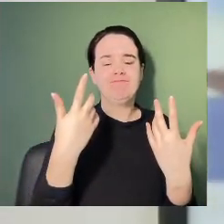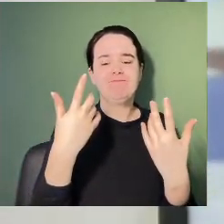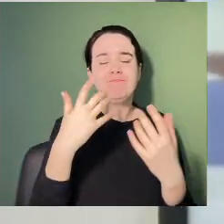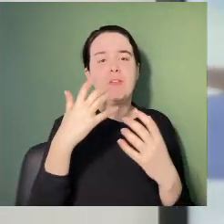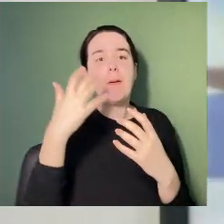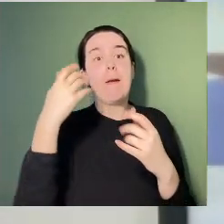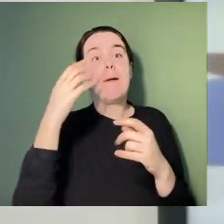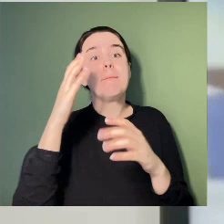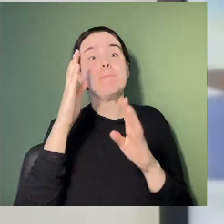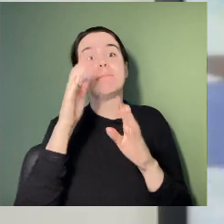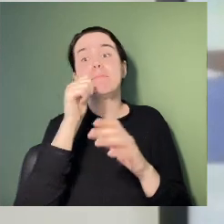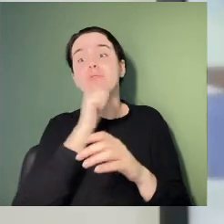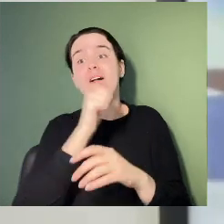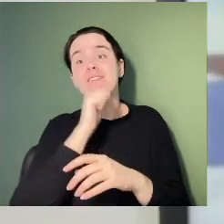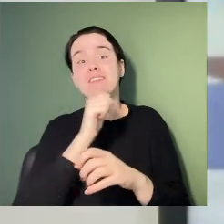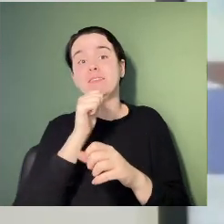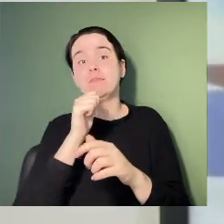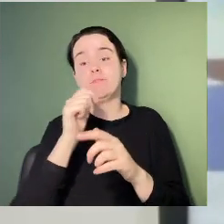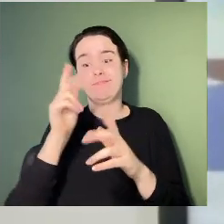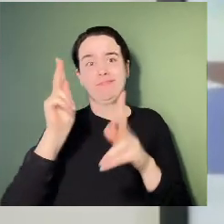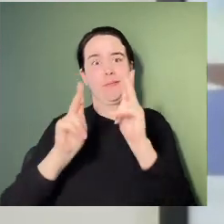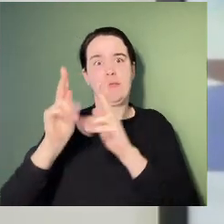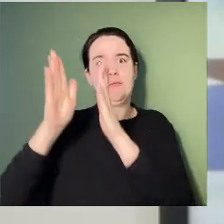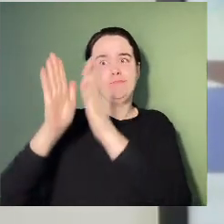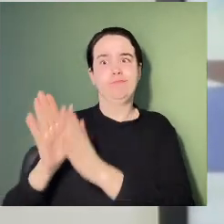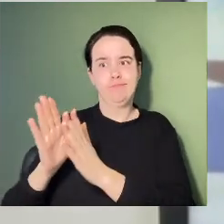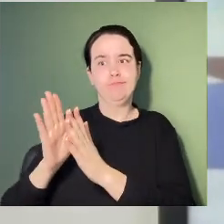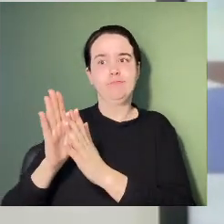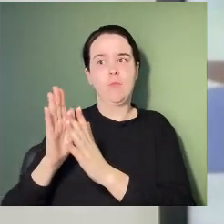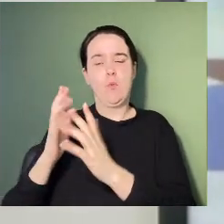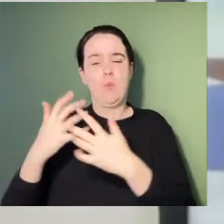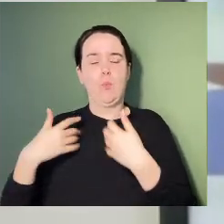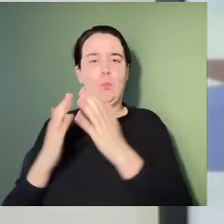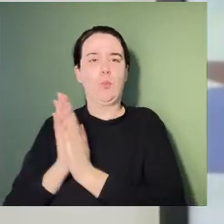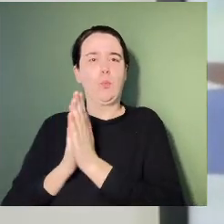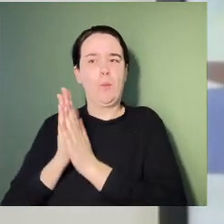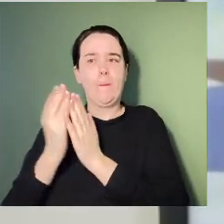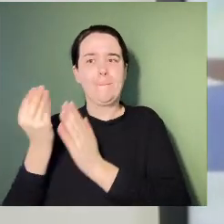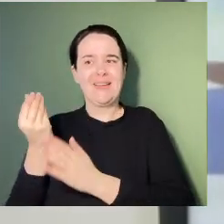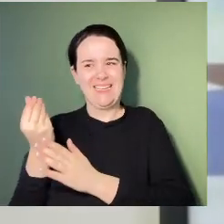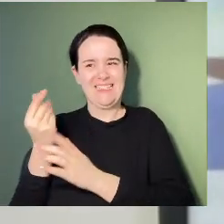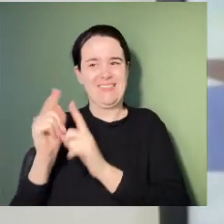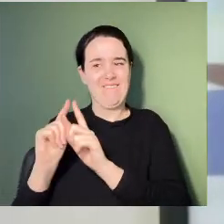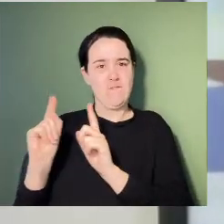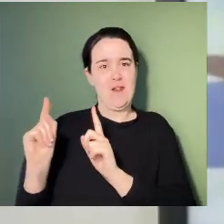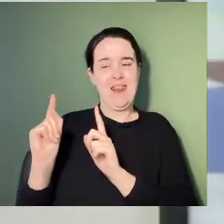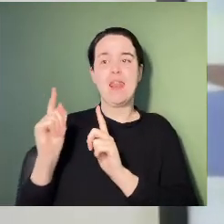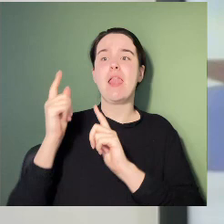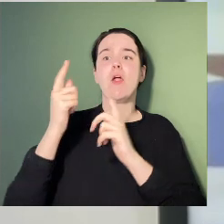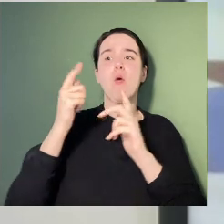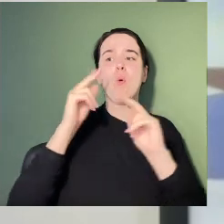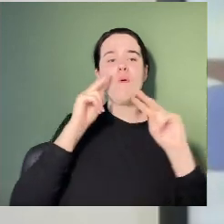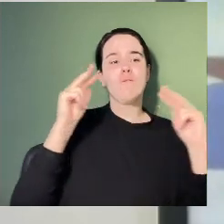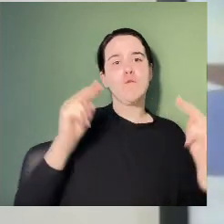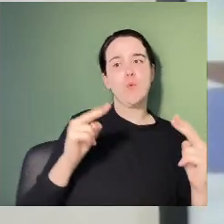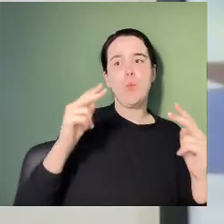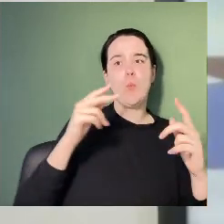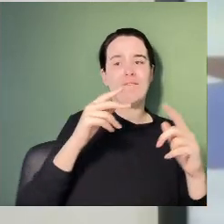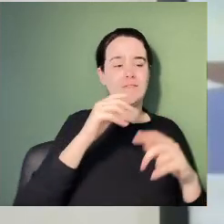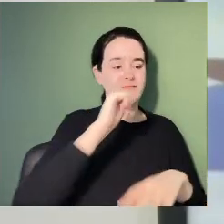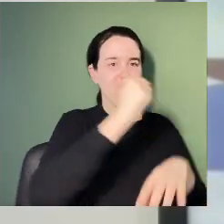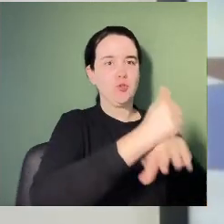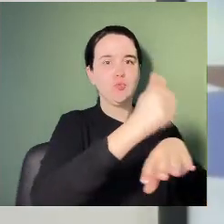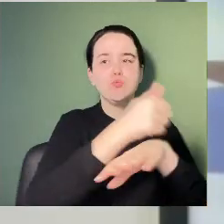private interests and money was allowed to capture members of our executive, democratic